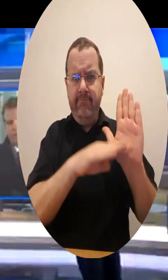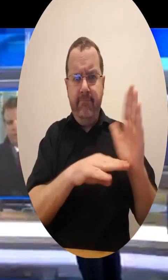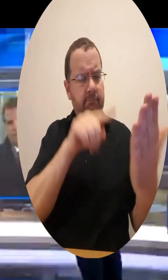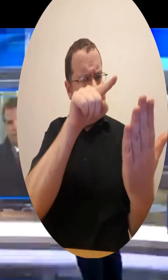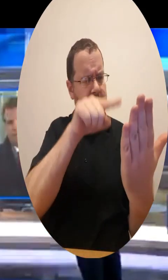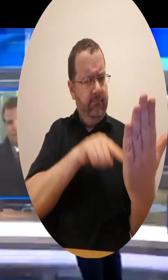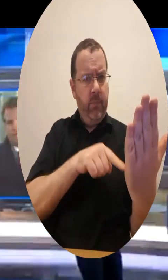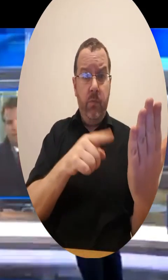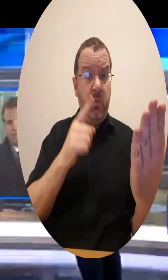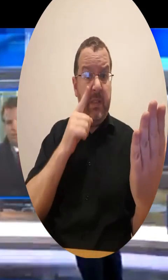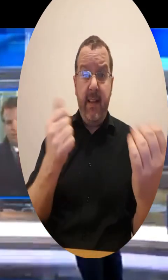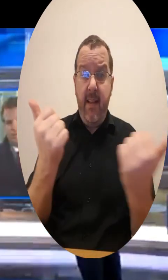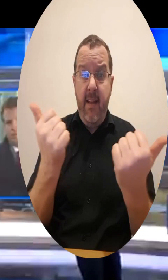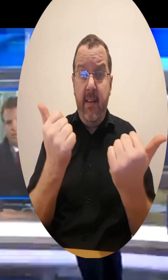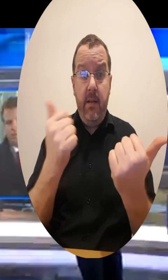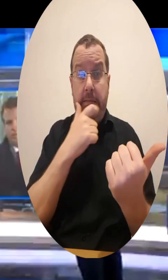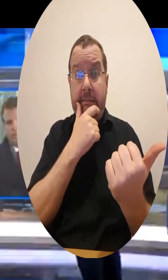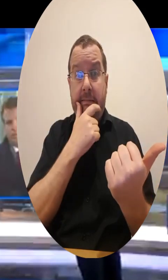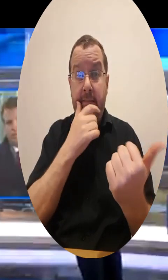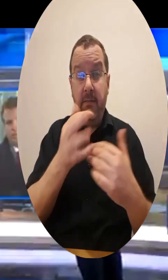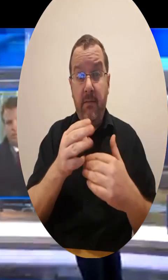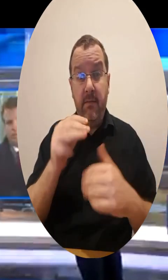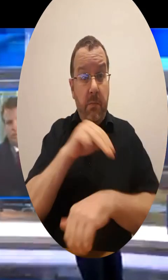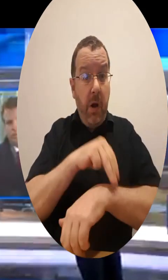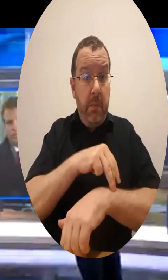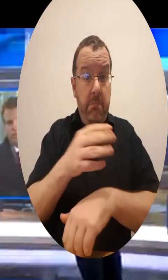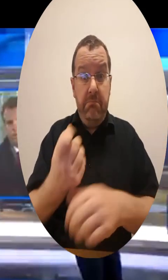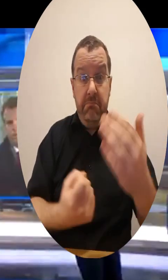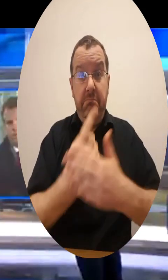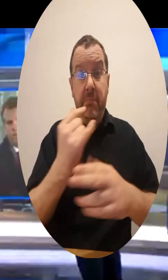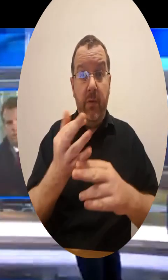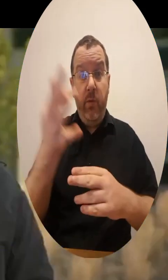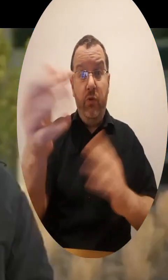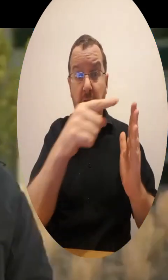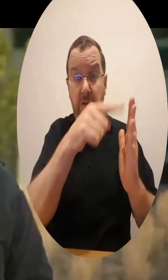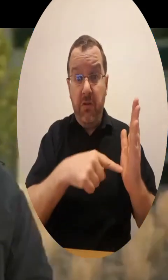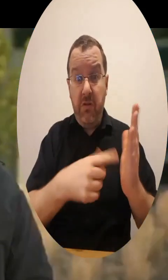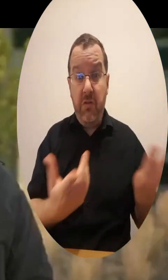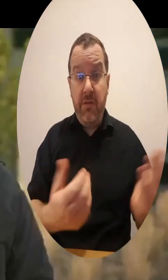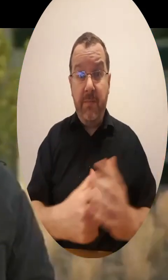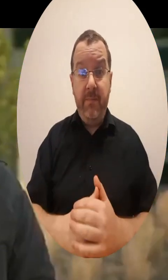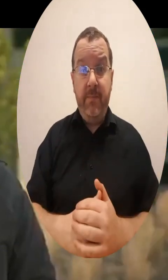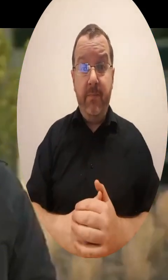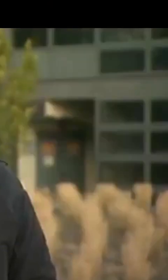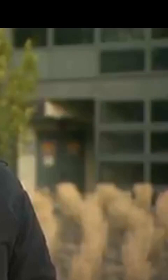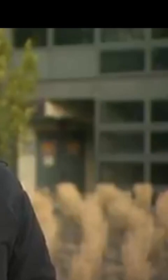uncover any glitches that may turn themselves up as this system goes into operation?